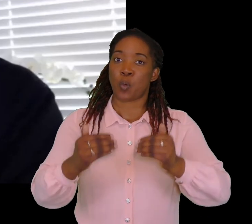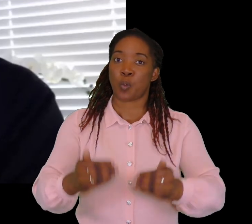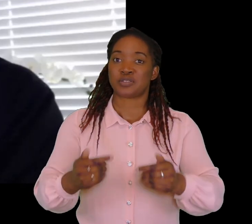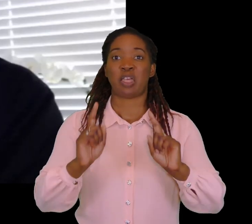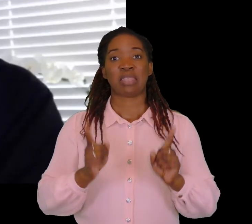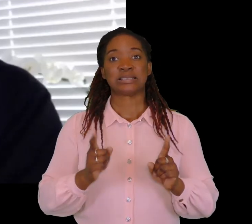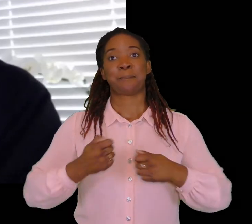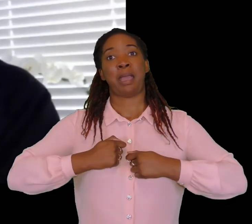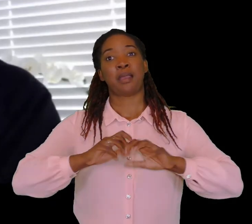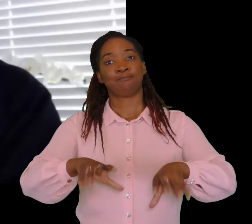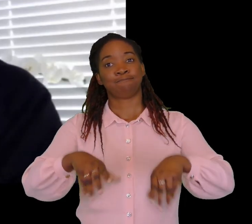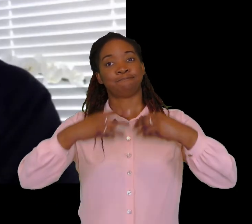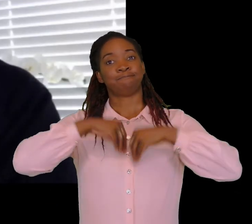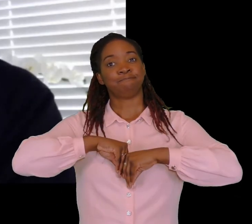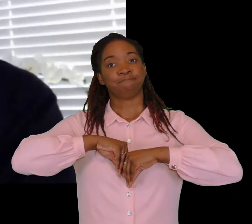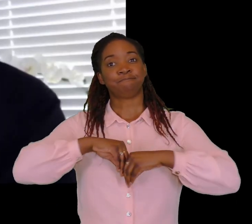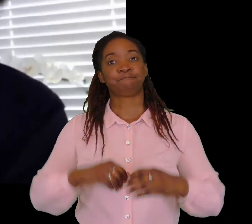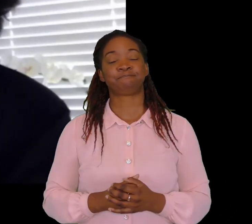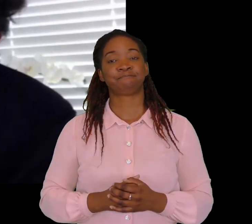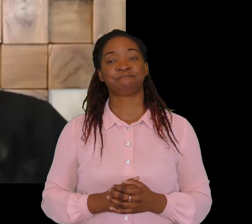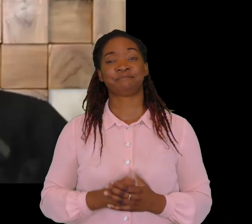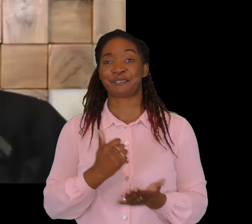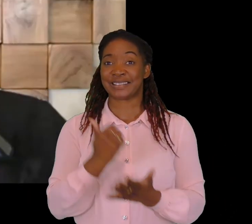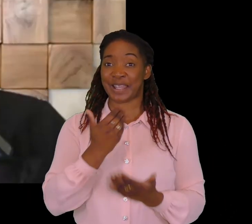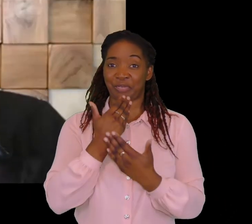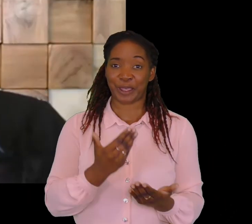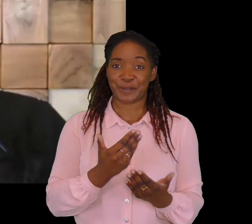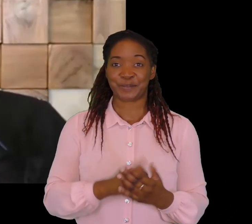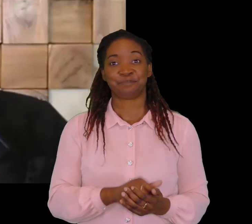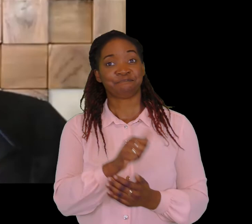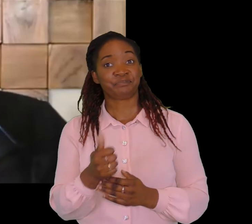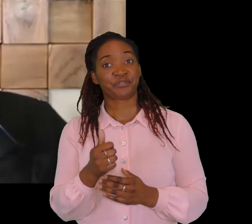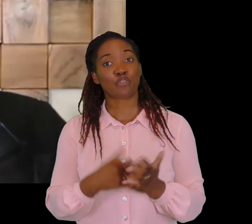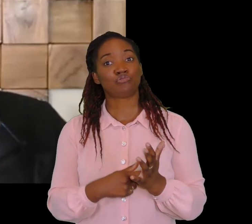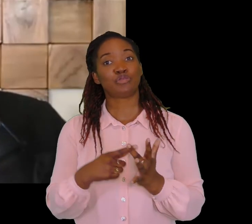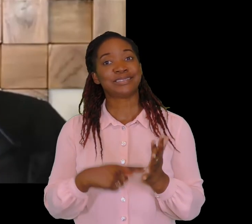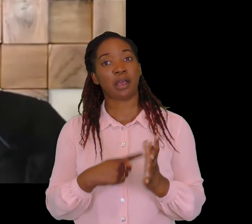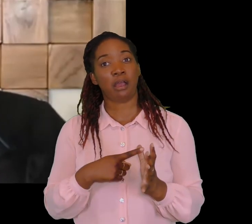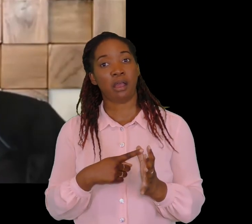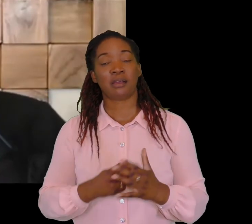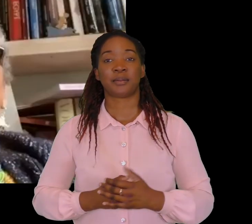my takeaway from this conversation. Fantastic, thank you, Shaheen. Rita?